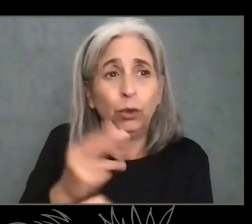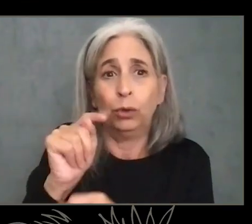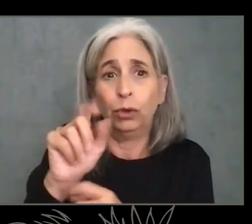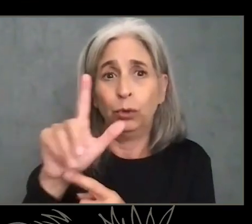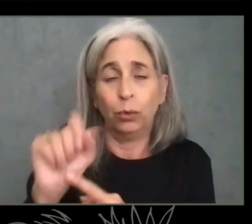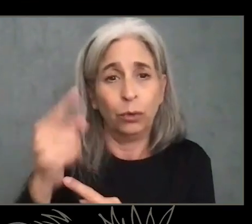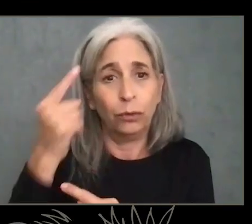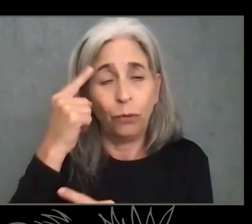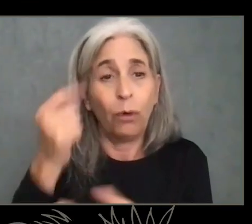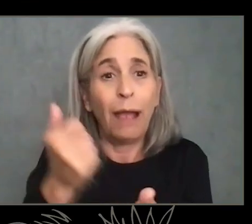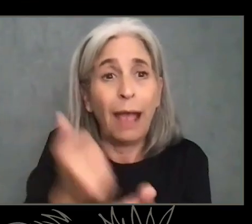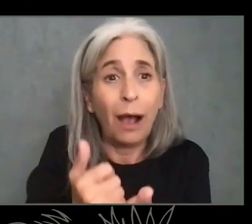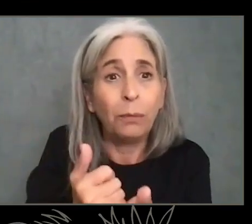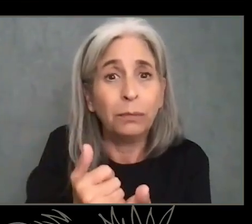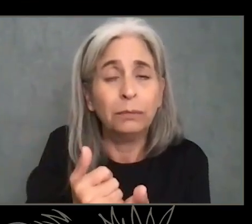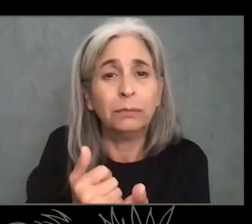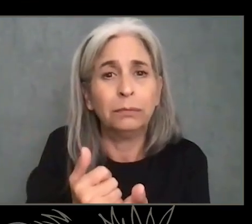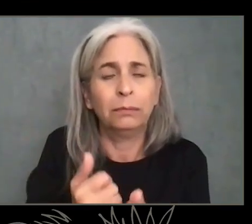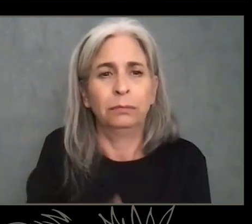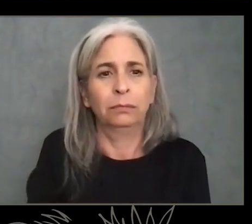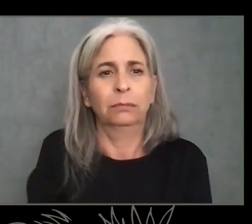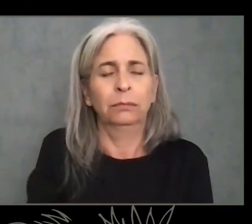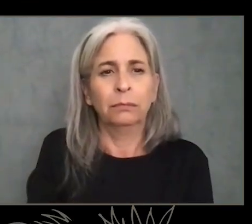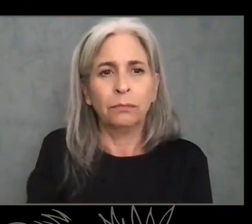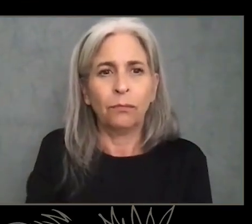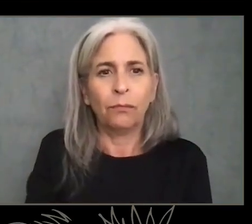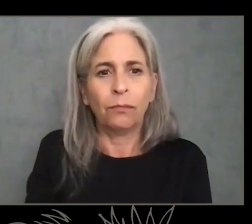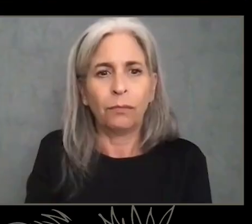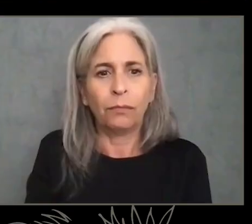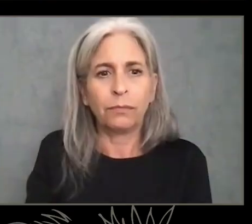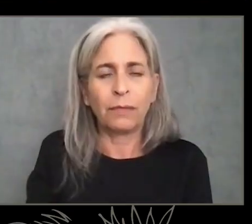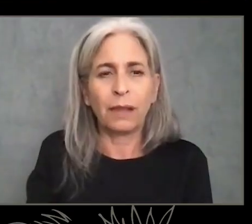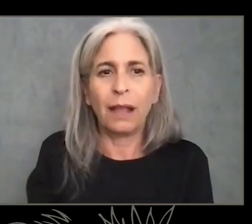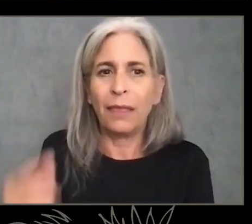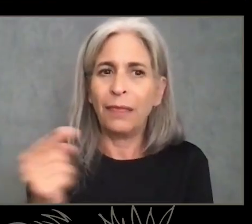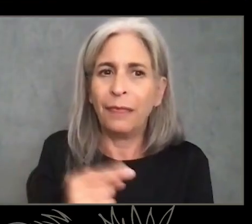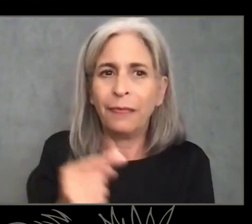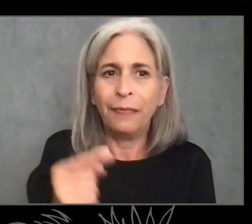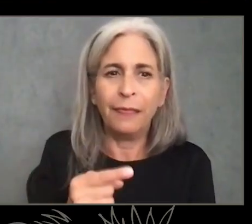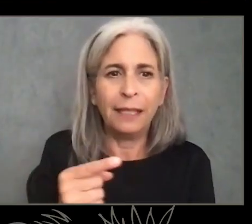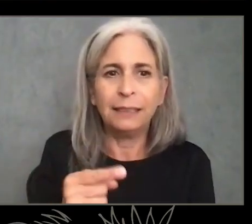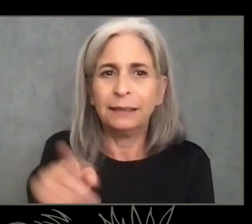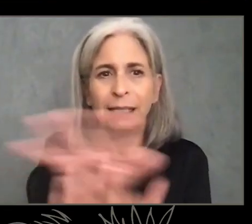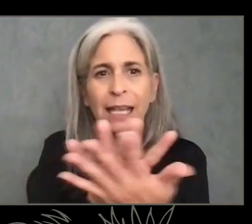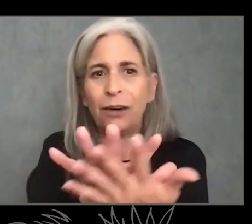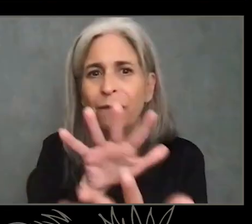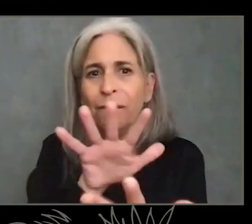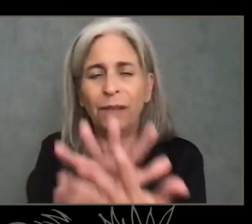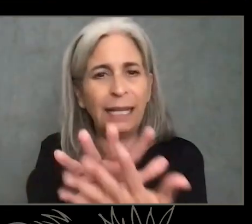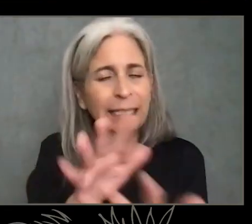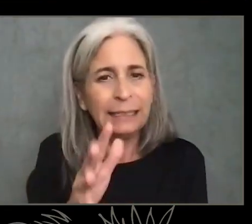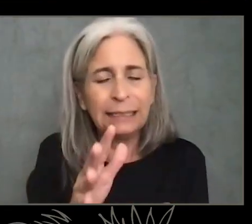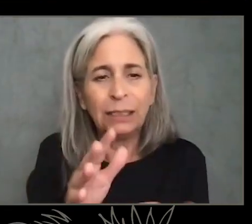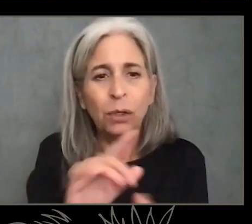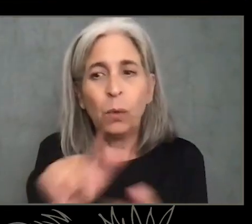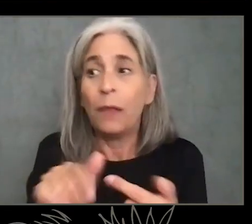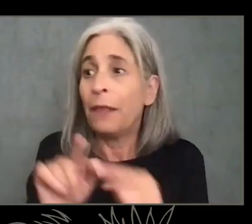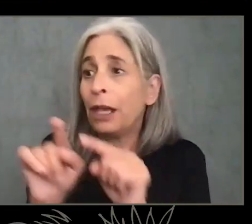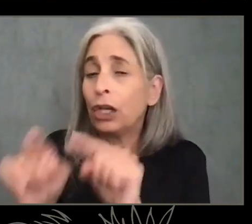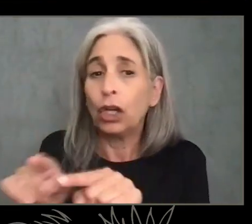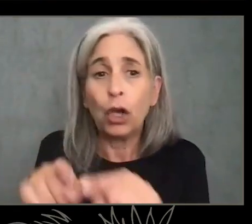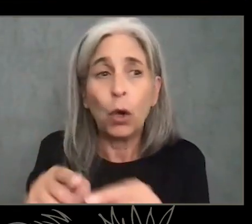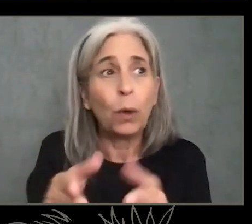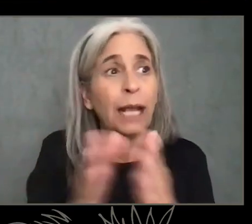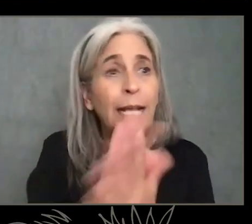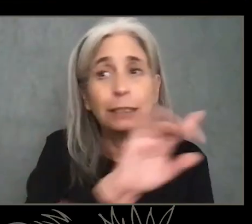tools to answer questions, right? But this is an interface they're used to. This is when they go and